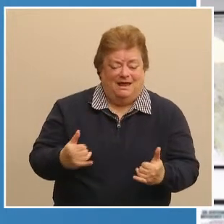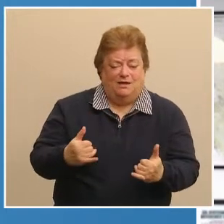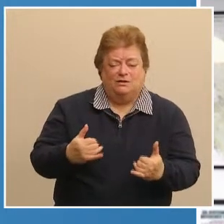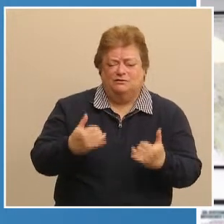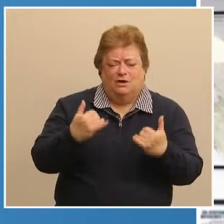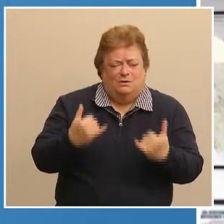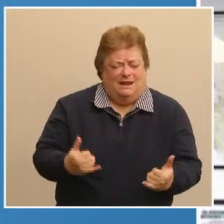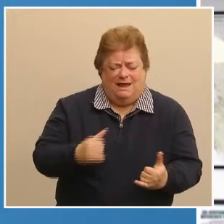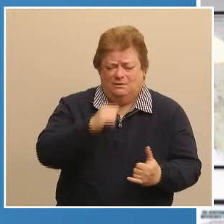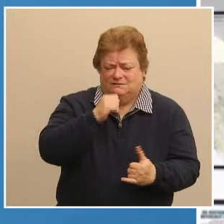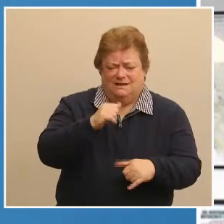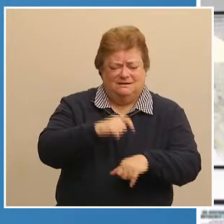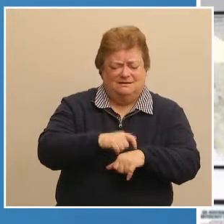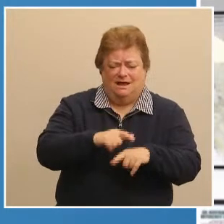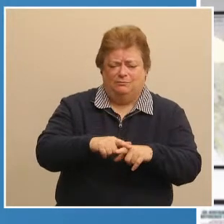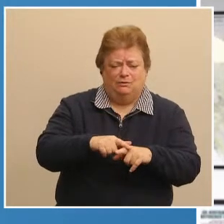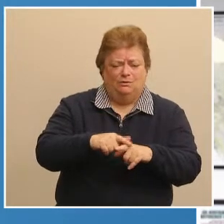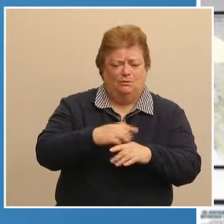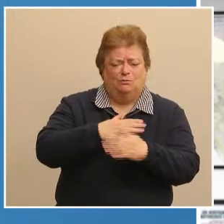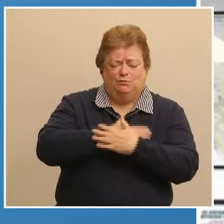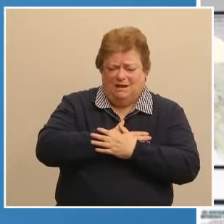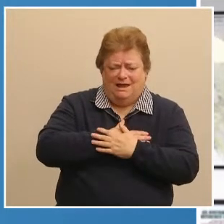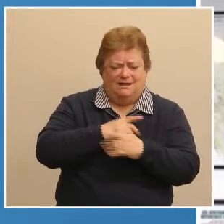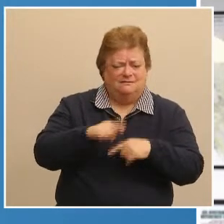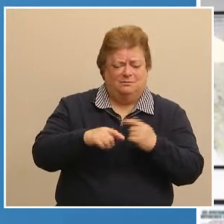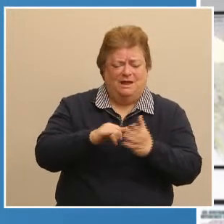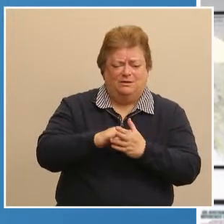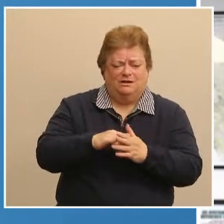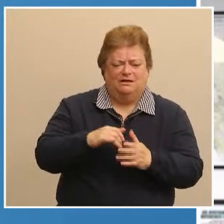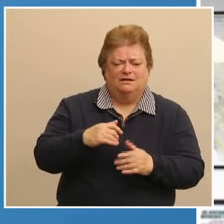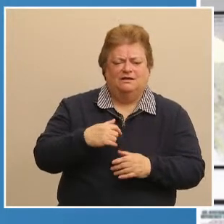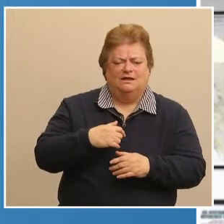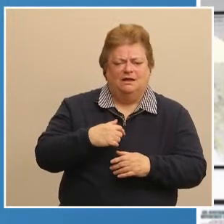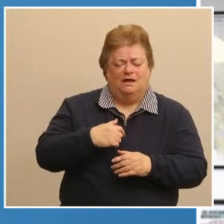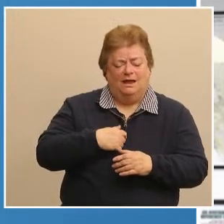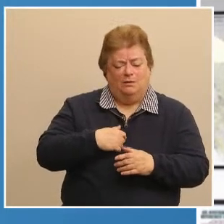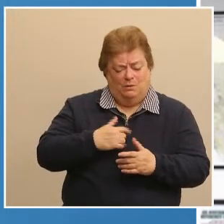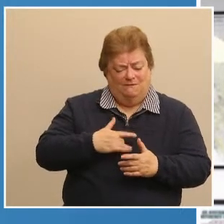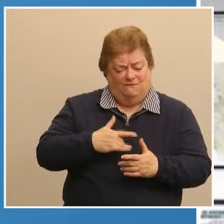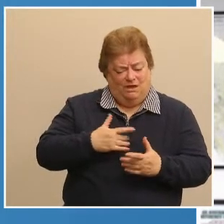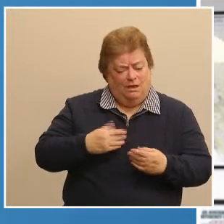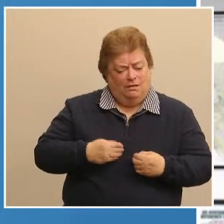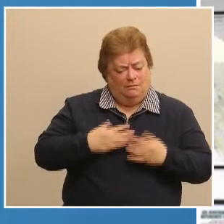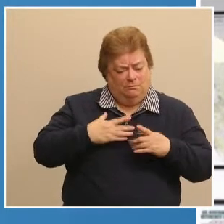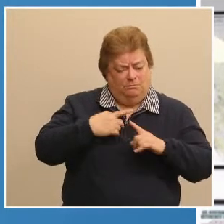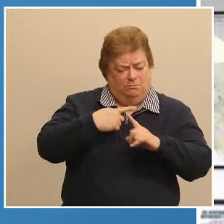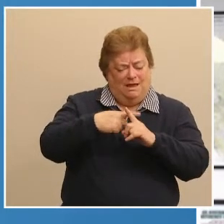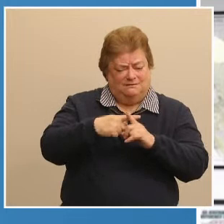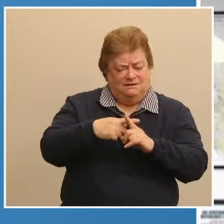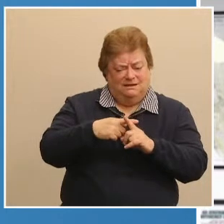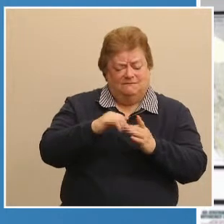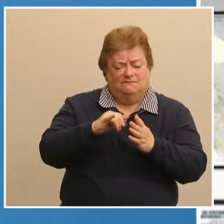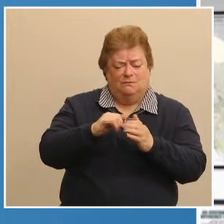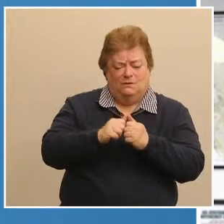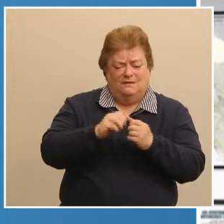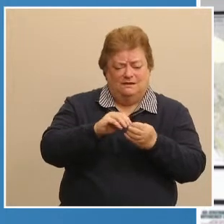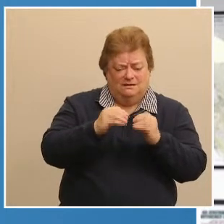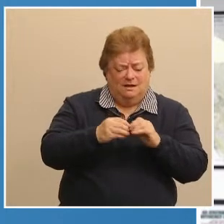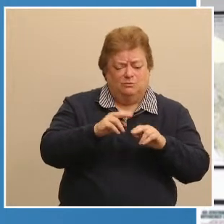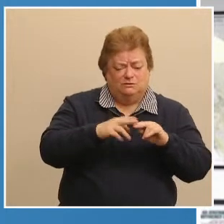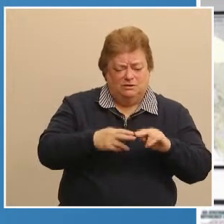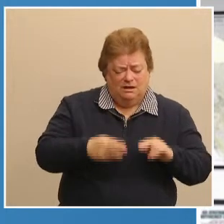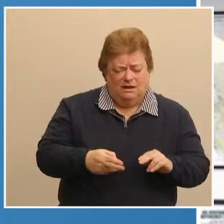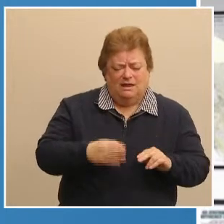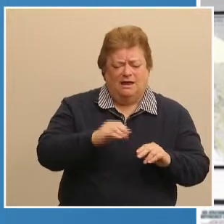certainly very encouraged about the case numbers we've seen recently and the fact that we're seeing many fewer folks in the